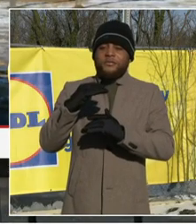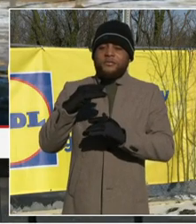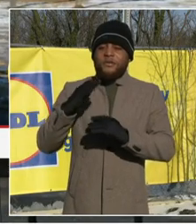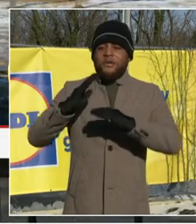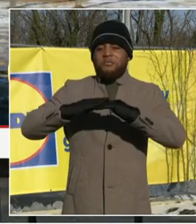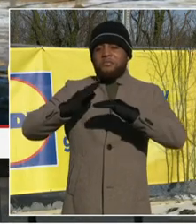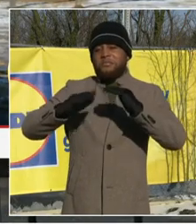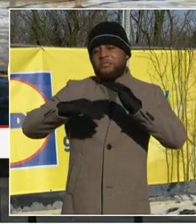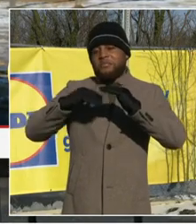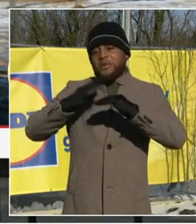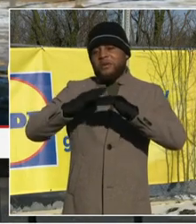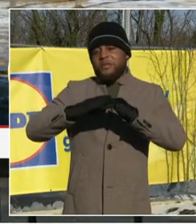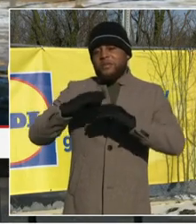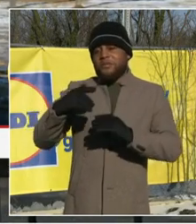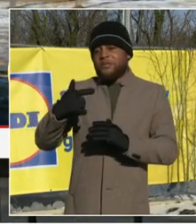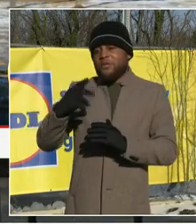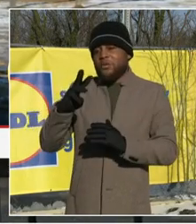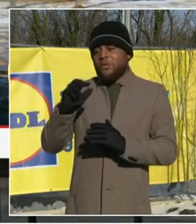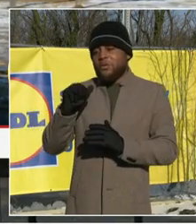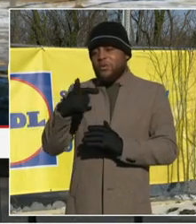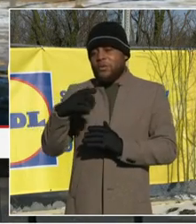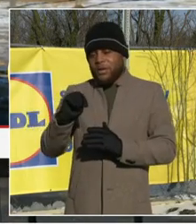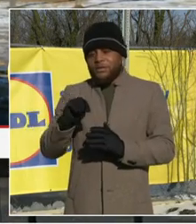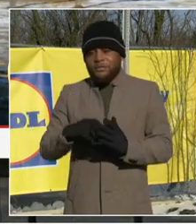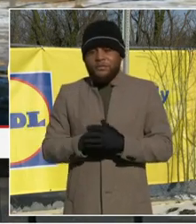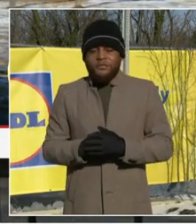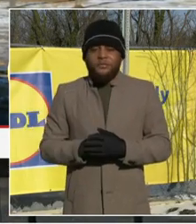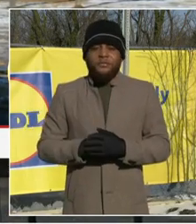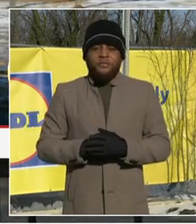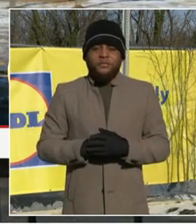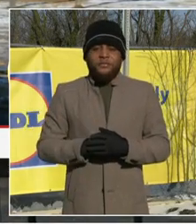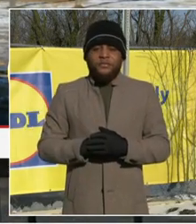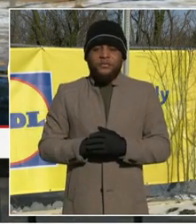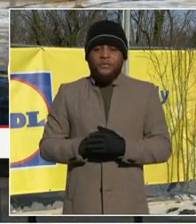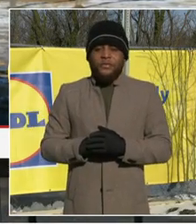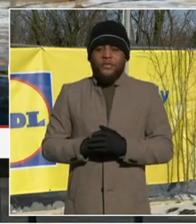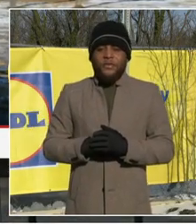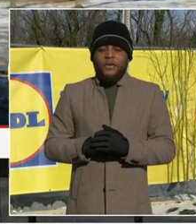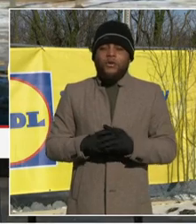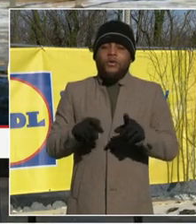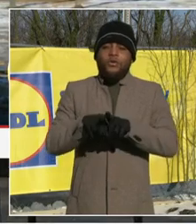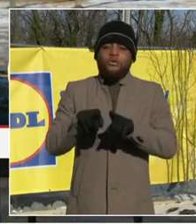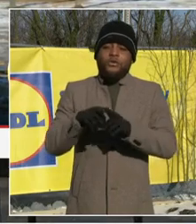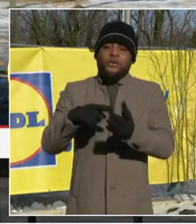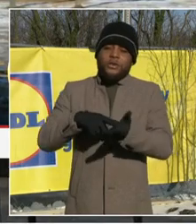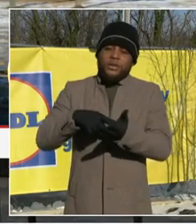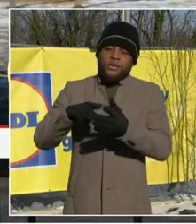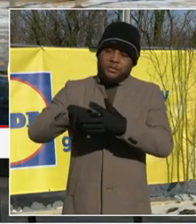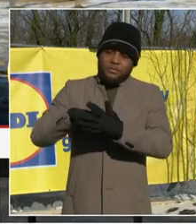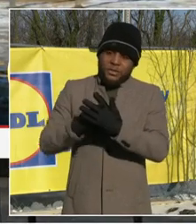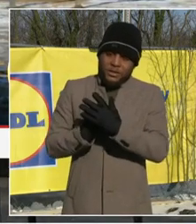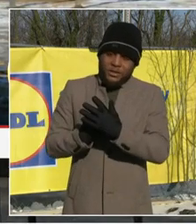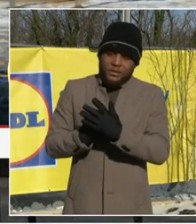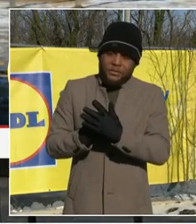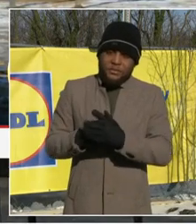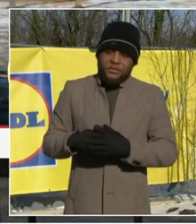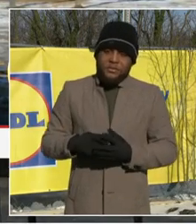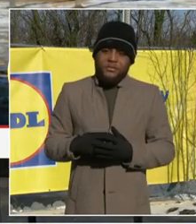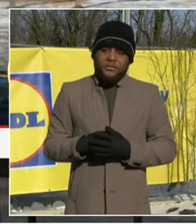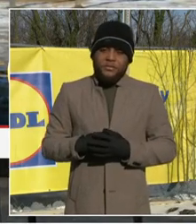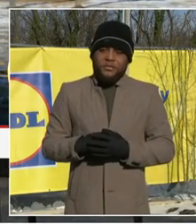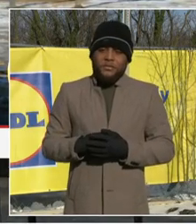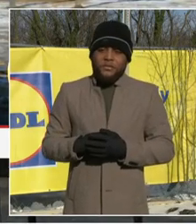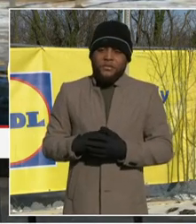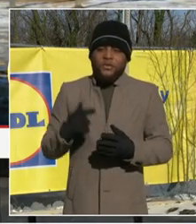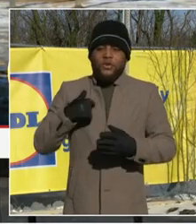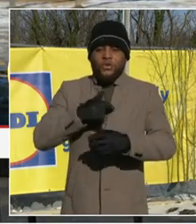result of years of hard work and negotiations, it also represents a beginning, because we're putting in place the